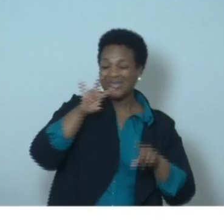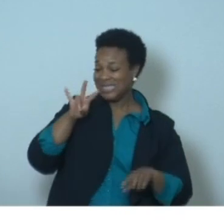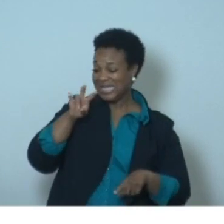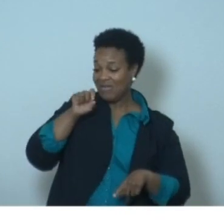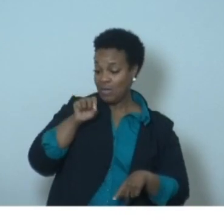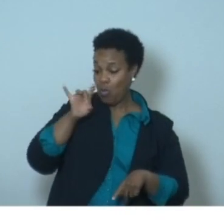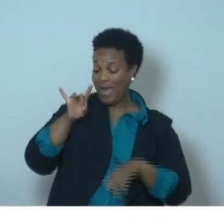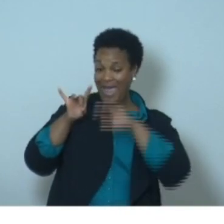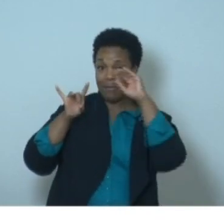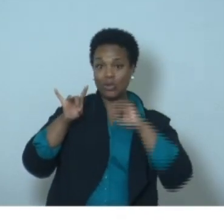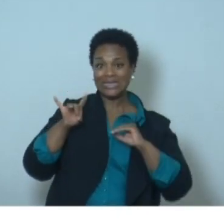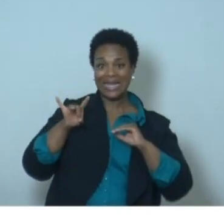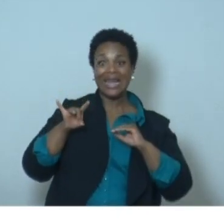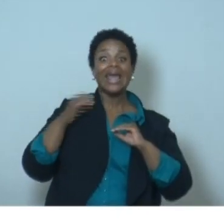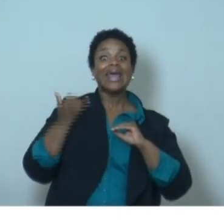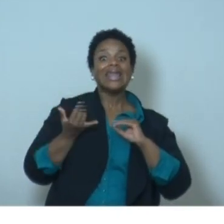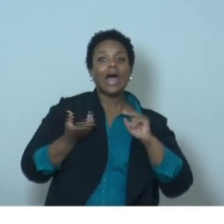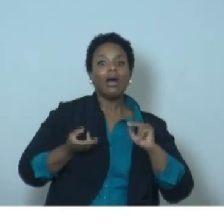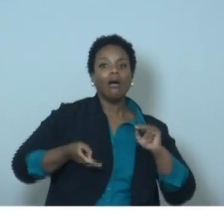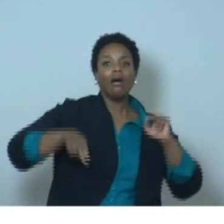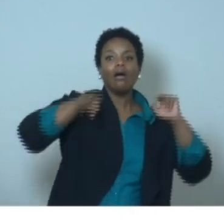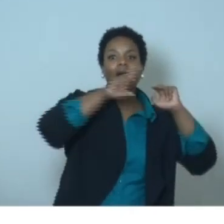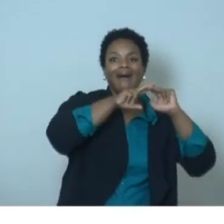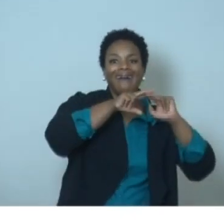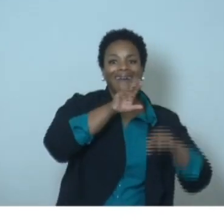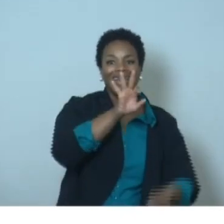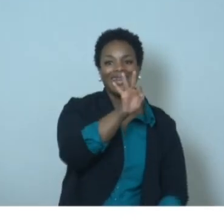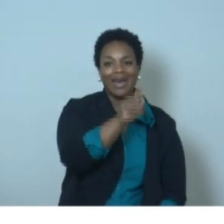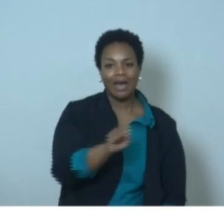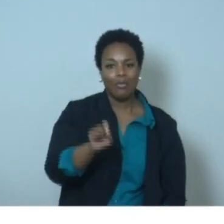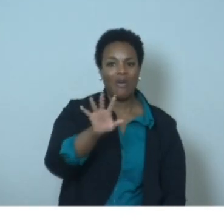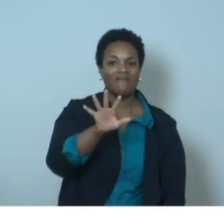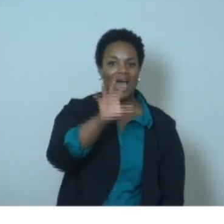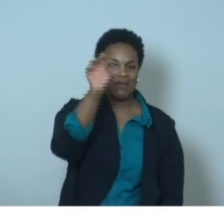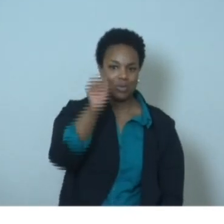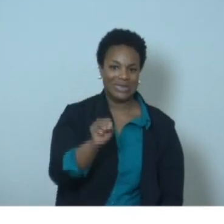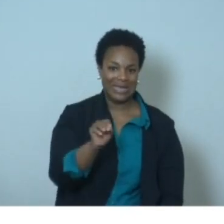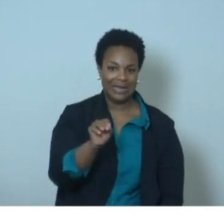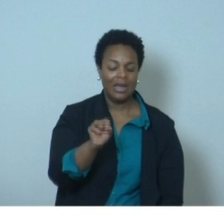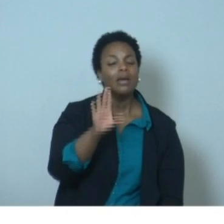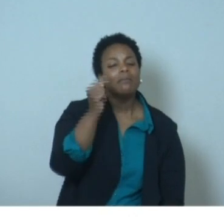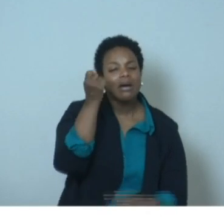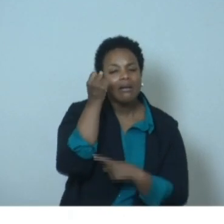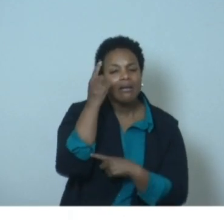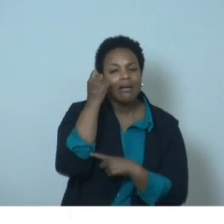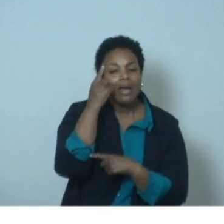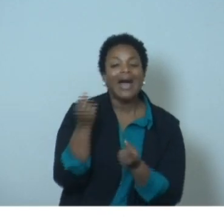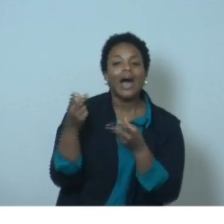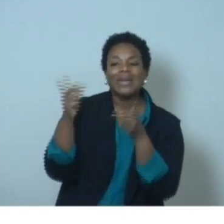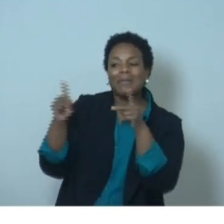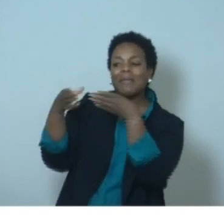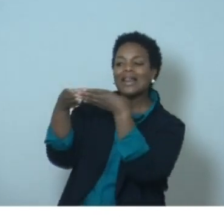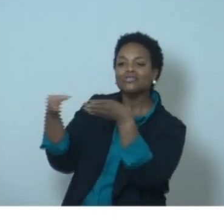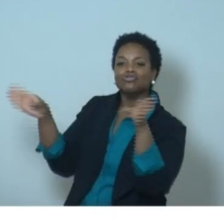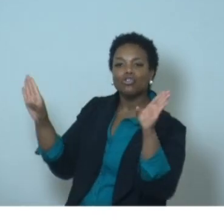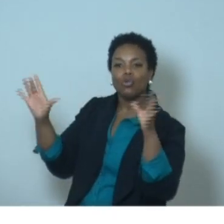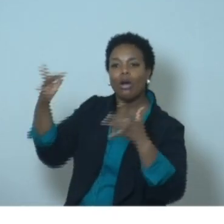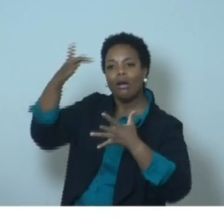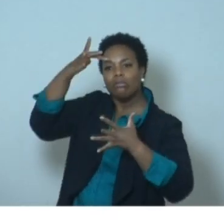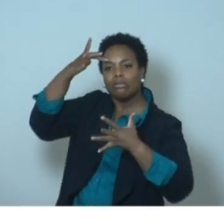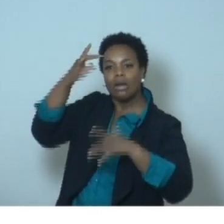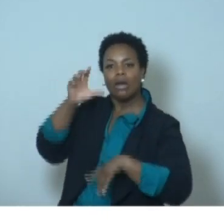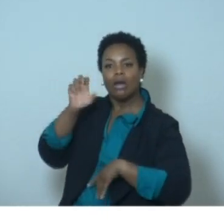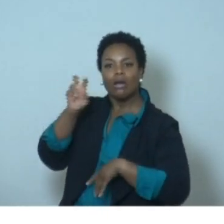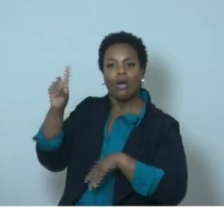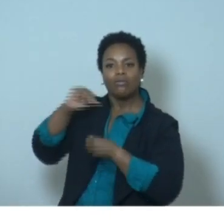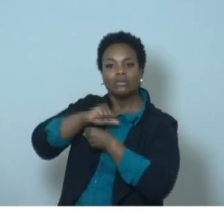9.5% because the number of COVID cases in the population has also gone up as well. So this is a relative thing. We appreciate the